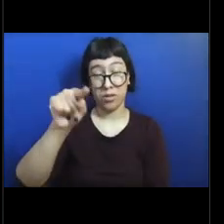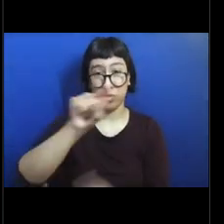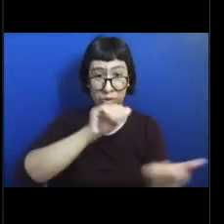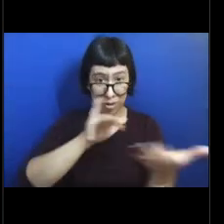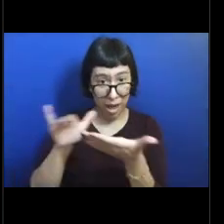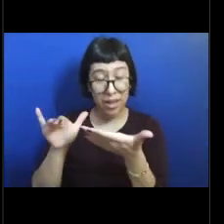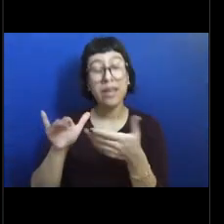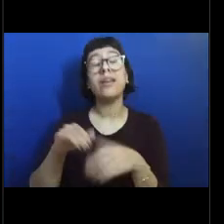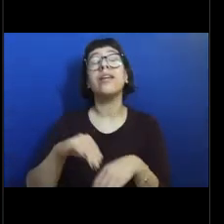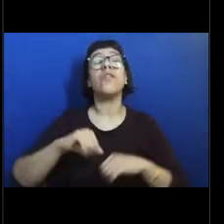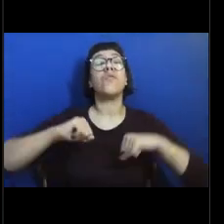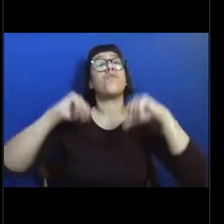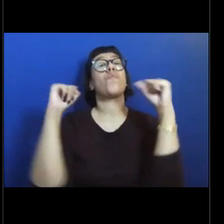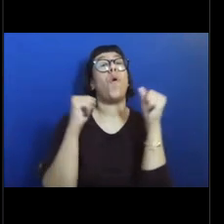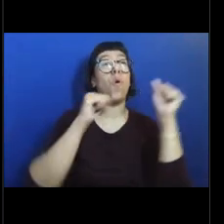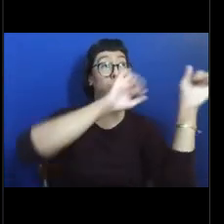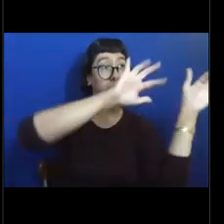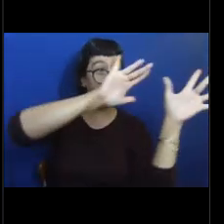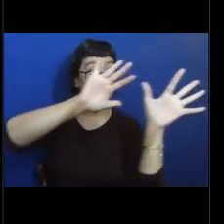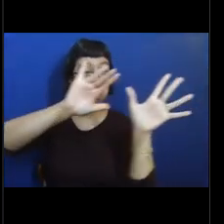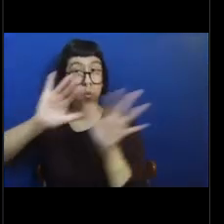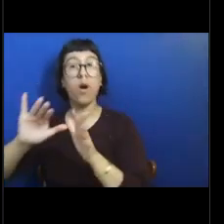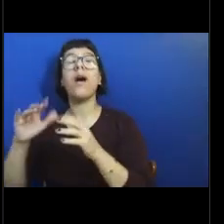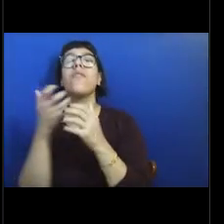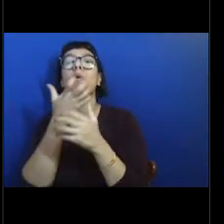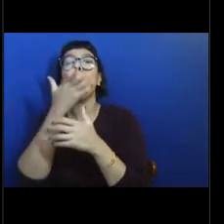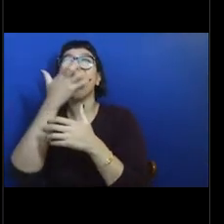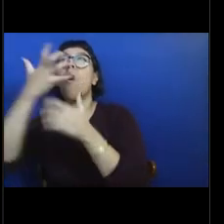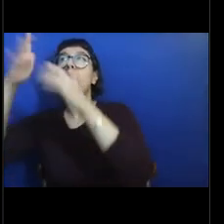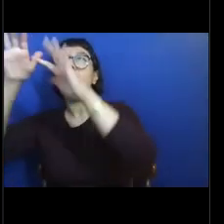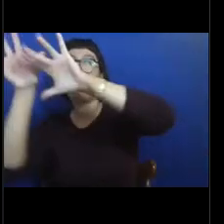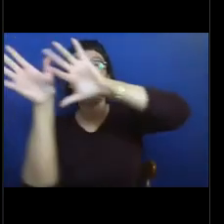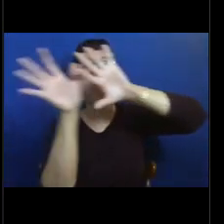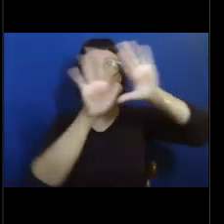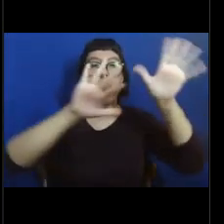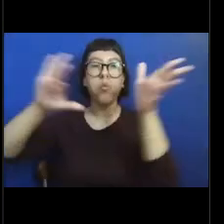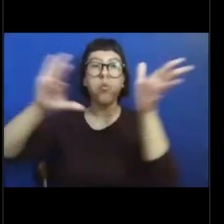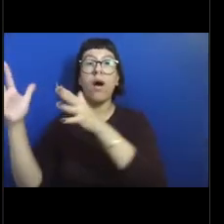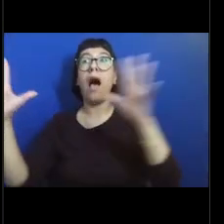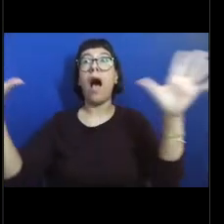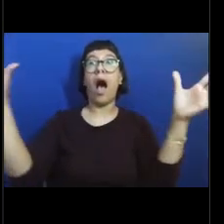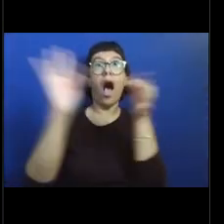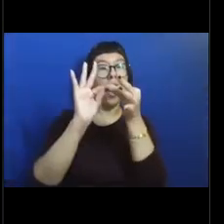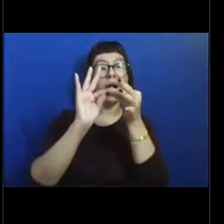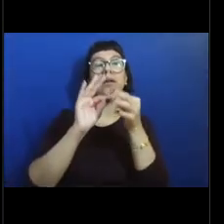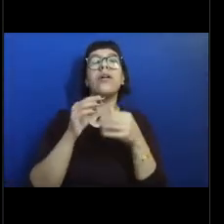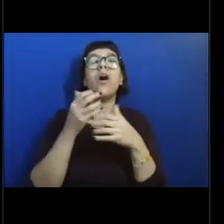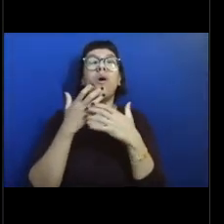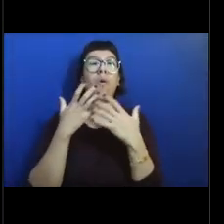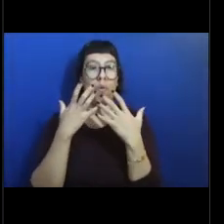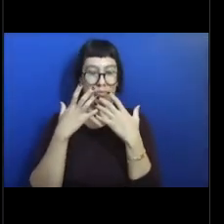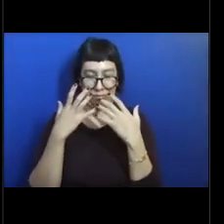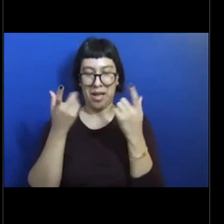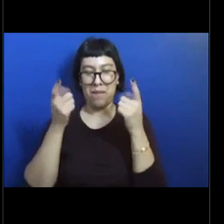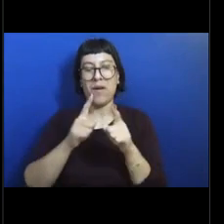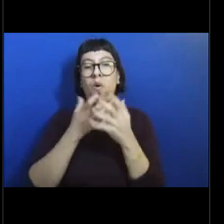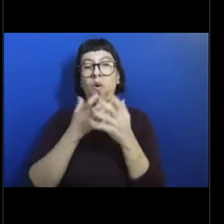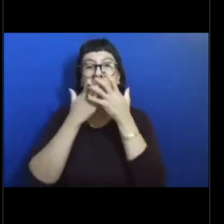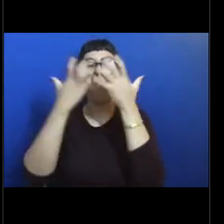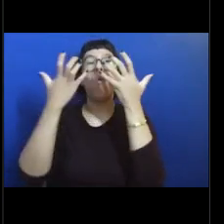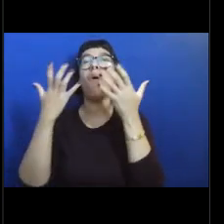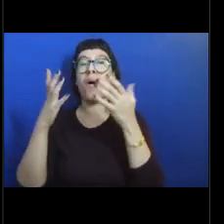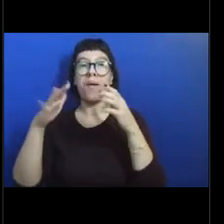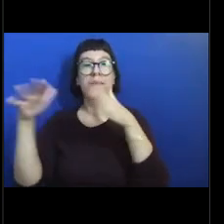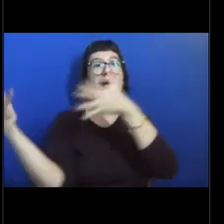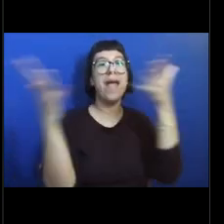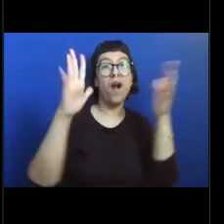cold air is coming in, replacing the warm air. When it hits, the warm air goes up, can create a lot of showers and